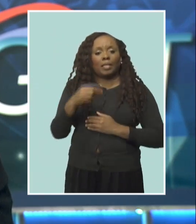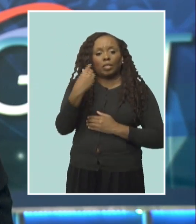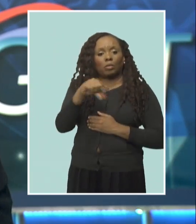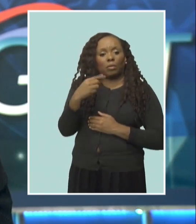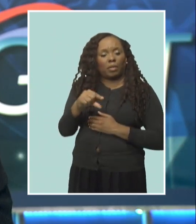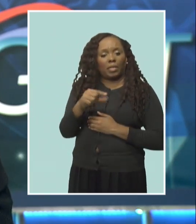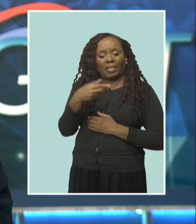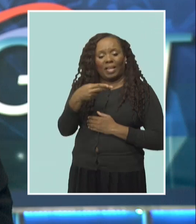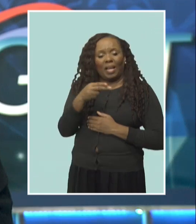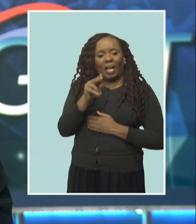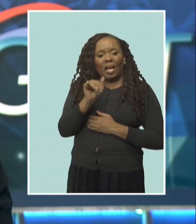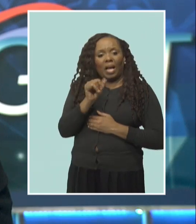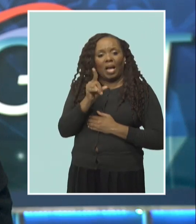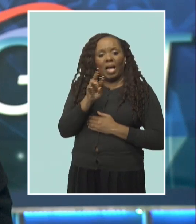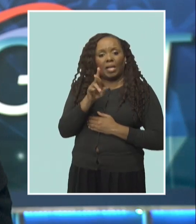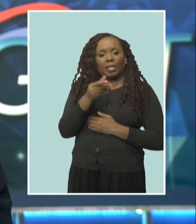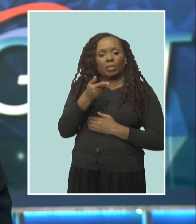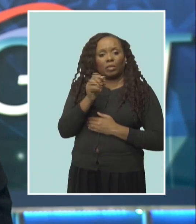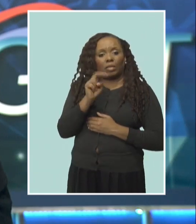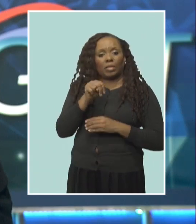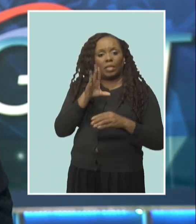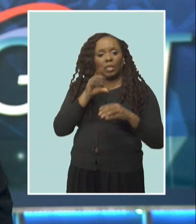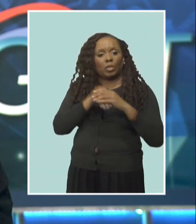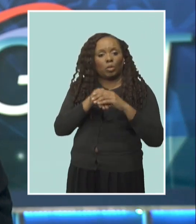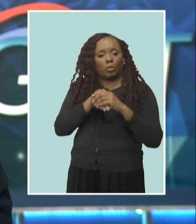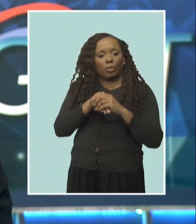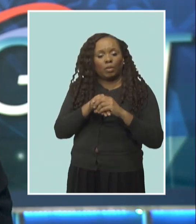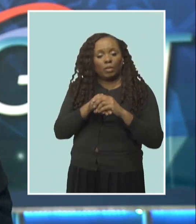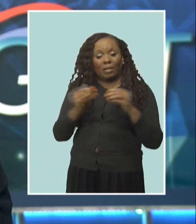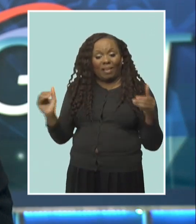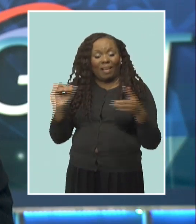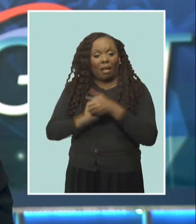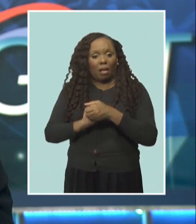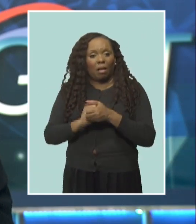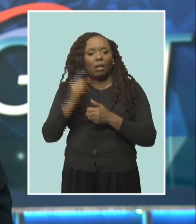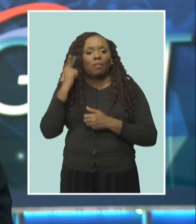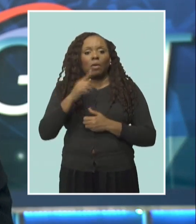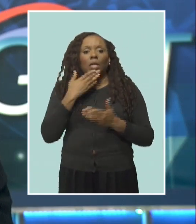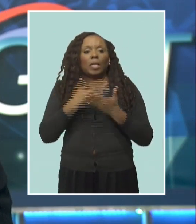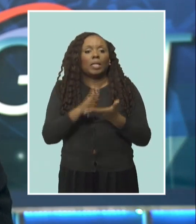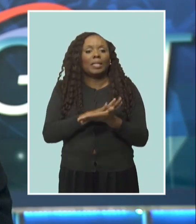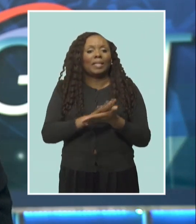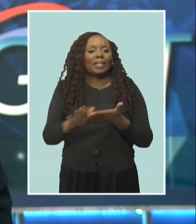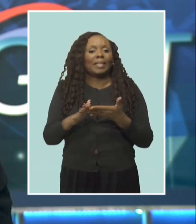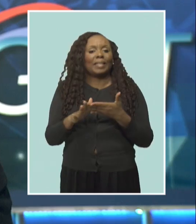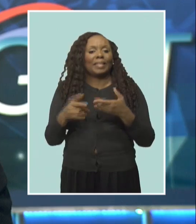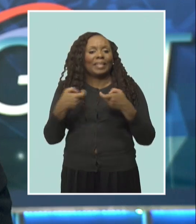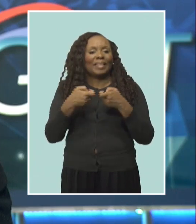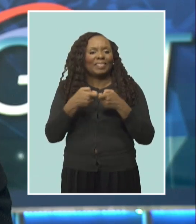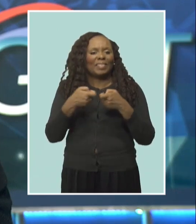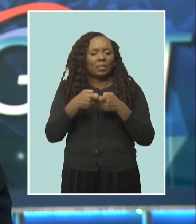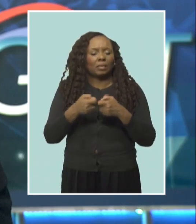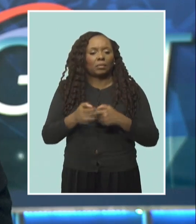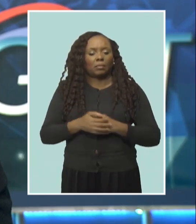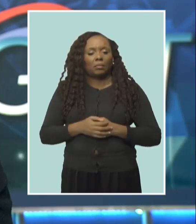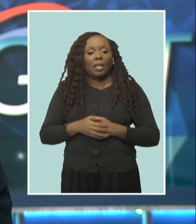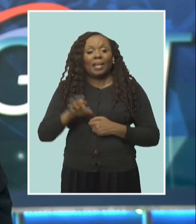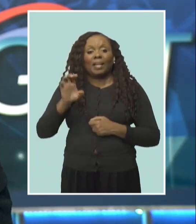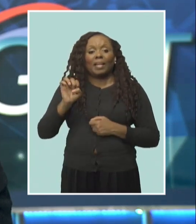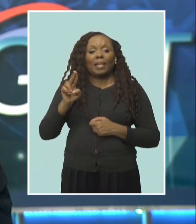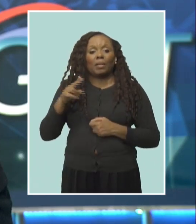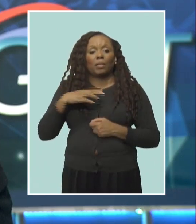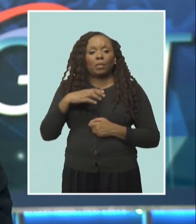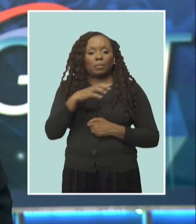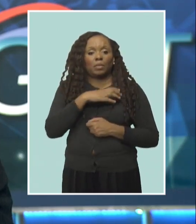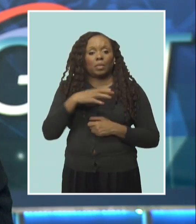a reliable, stable and clean electricity supply to Barbados. As the EU Commission President engages with regional